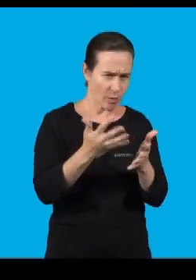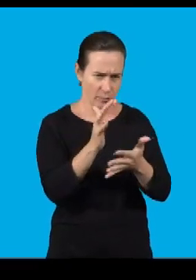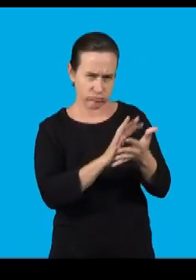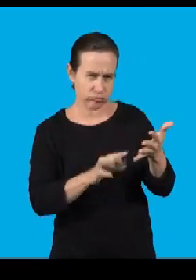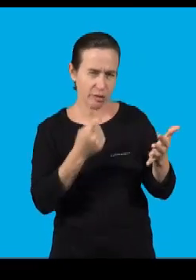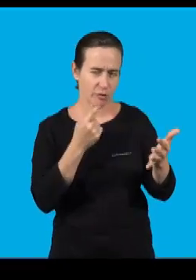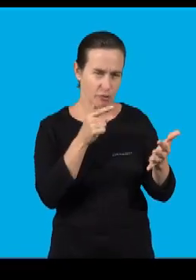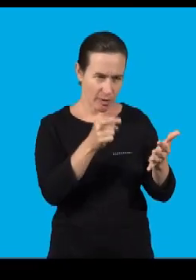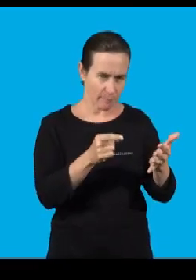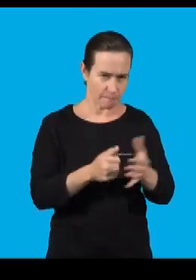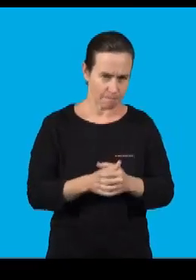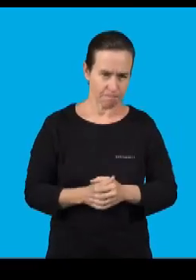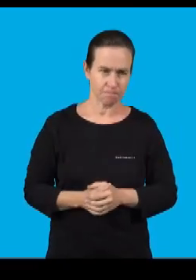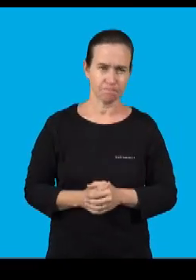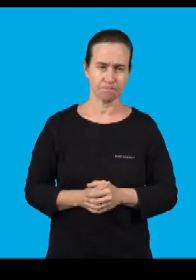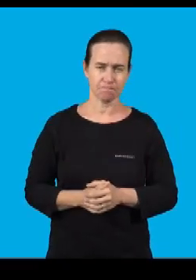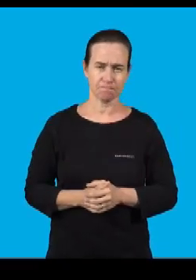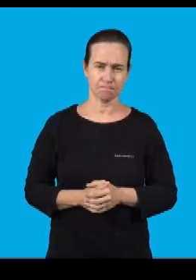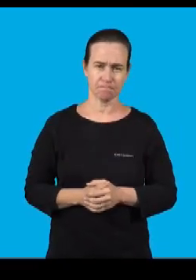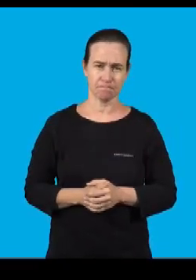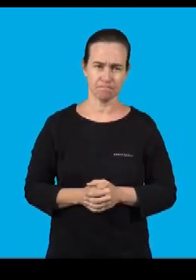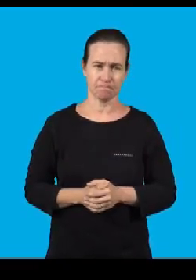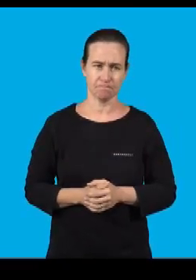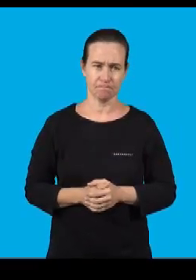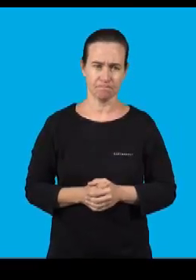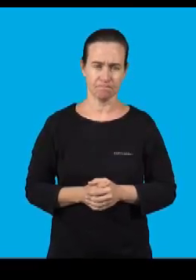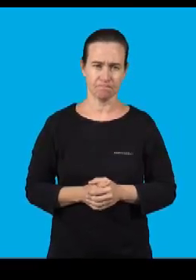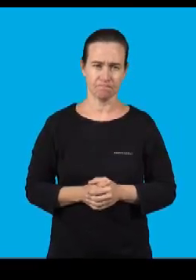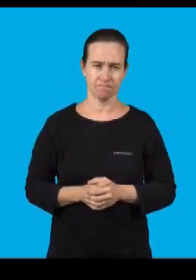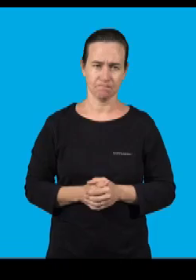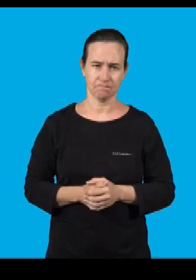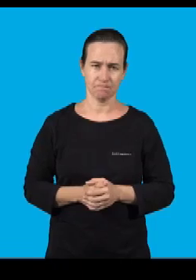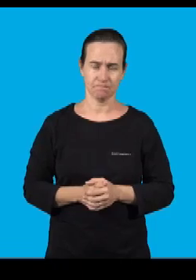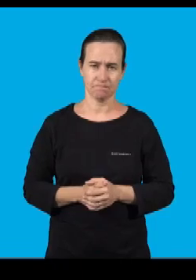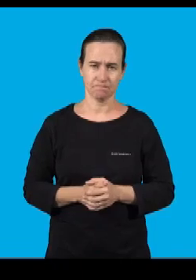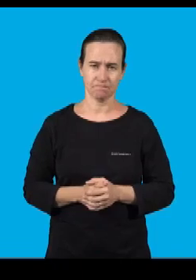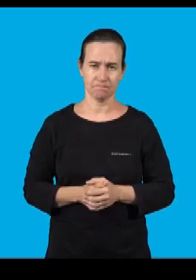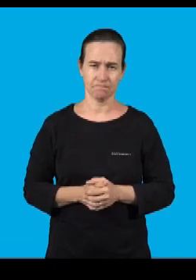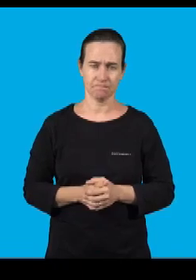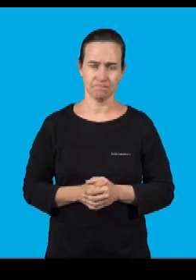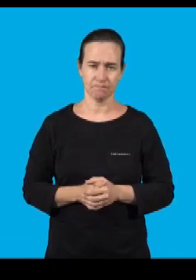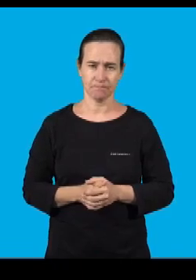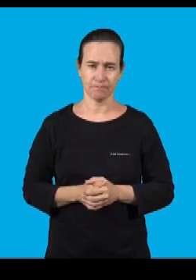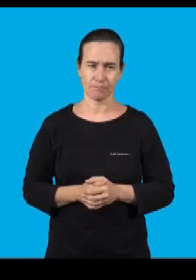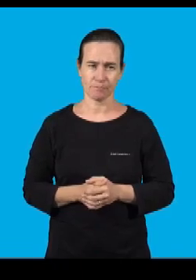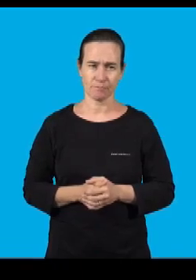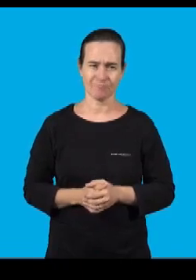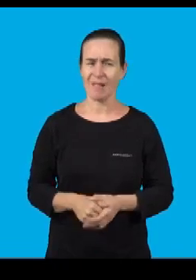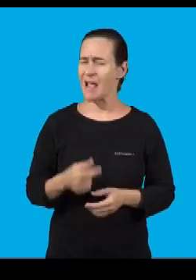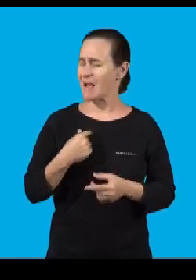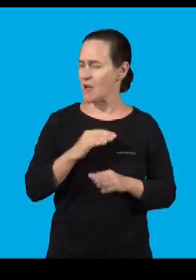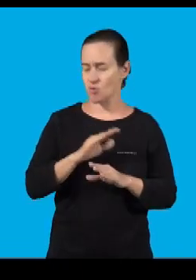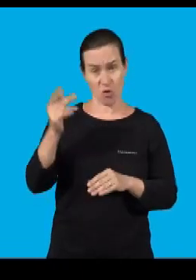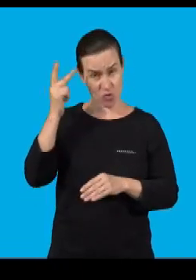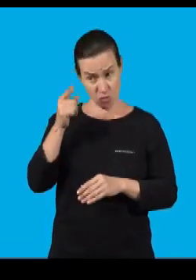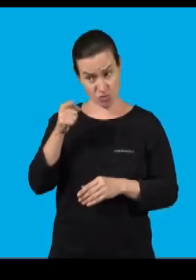right, it says there's line 10, so 11, line 12 will be there. So let's locate ourselves quickly. I do not